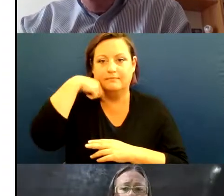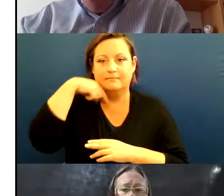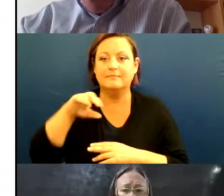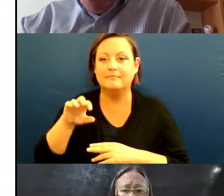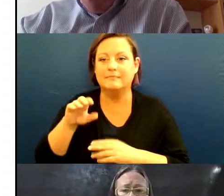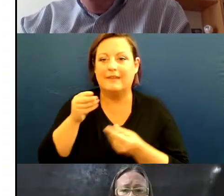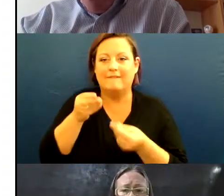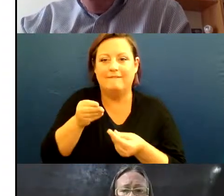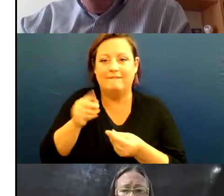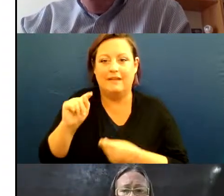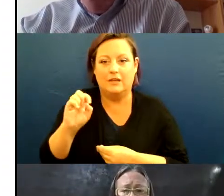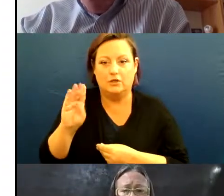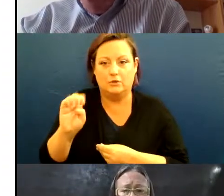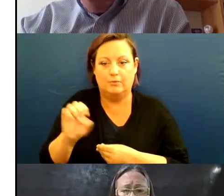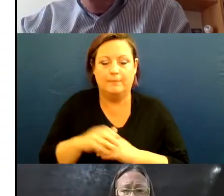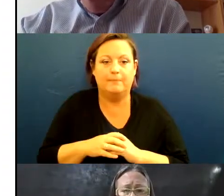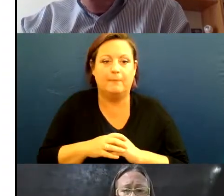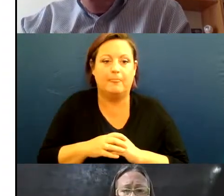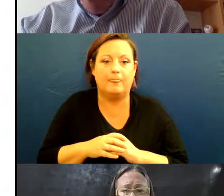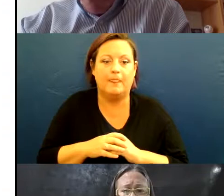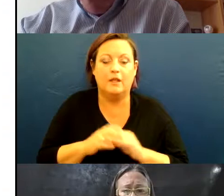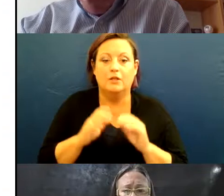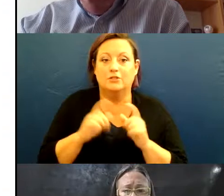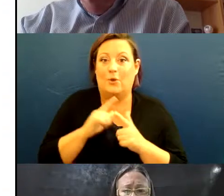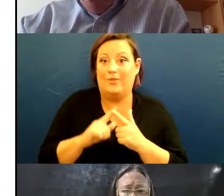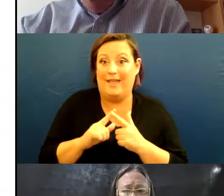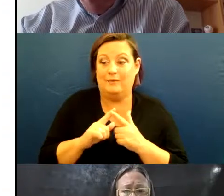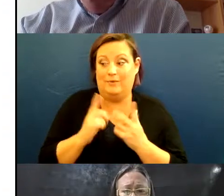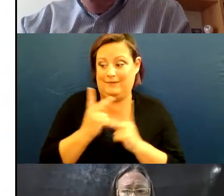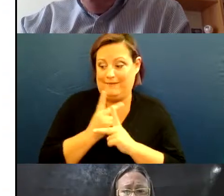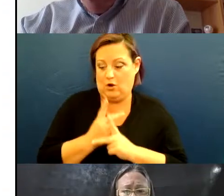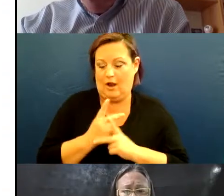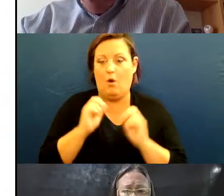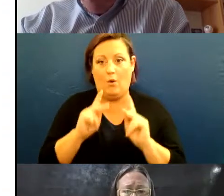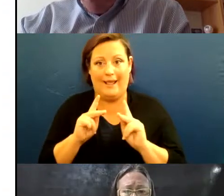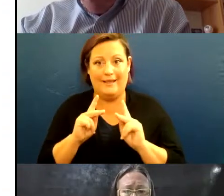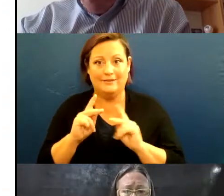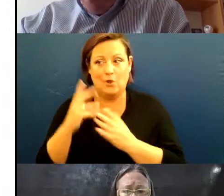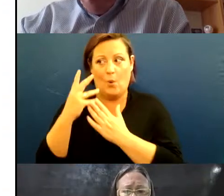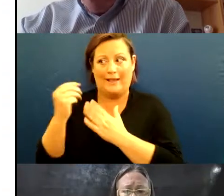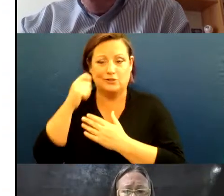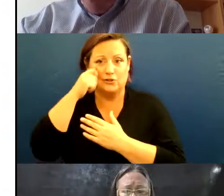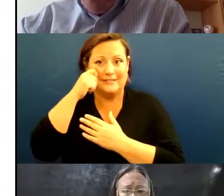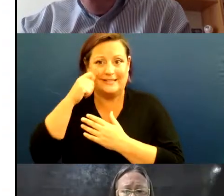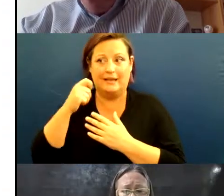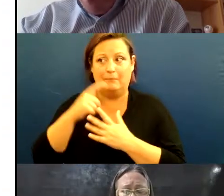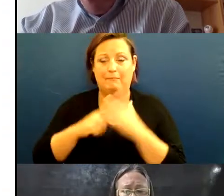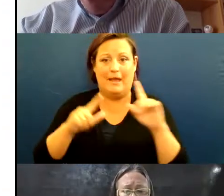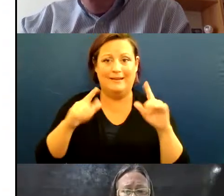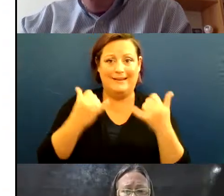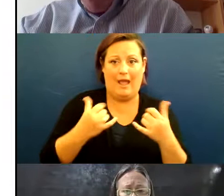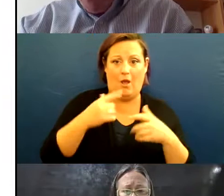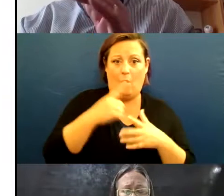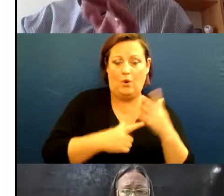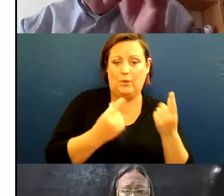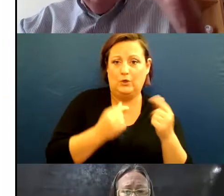So how are we going to deal with the internal epithelia? So I was giving this talk at Harvard Medical School a few years ago,